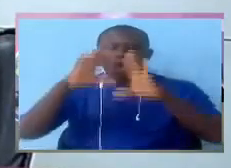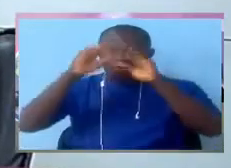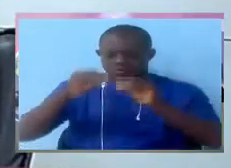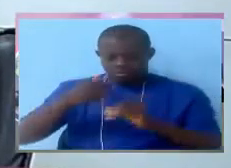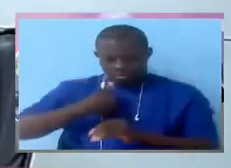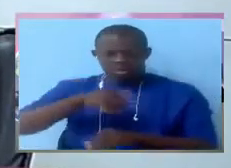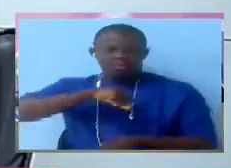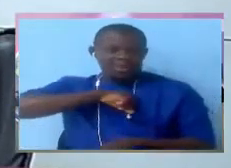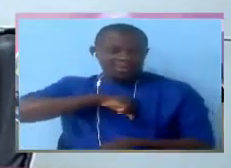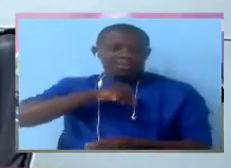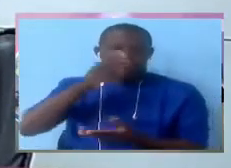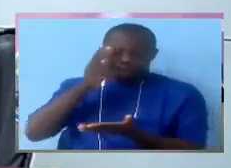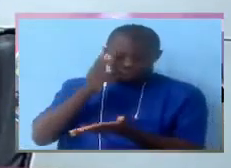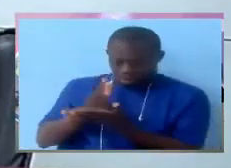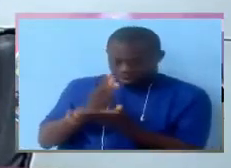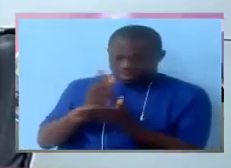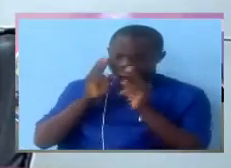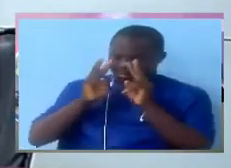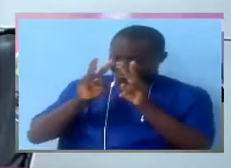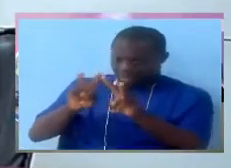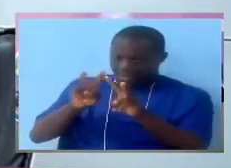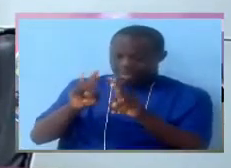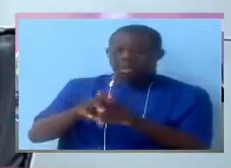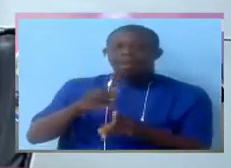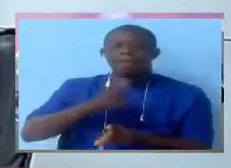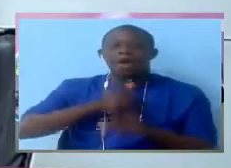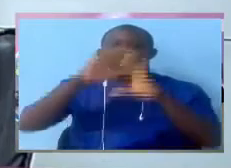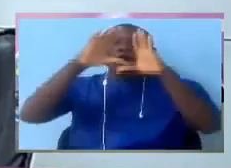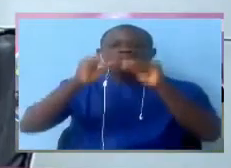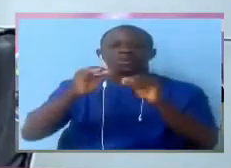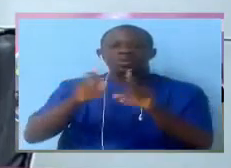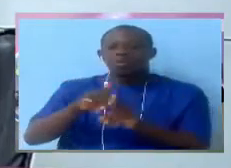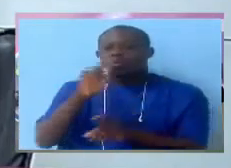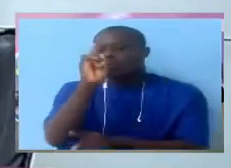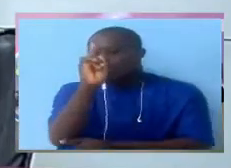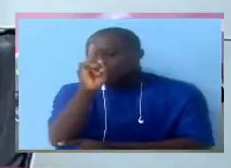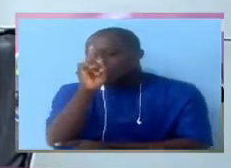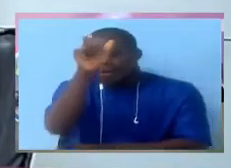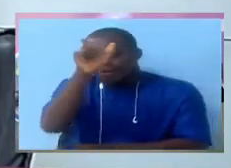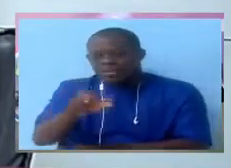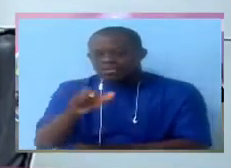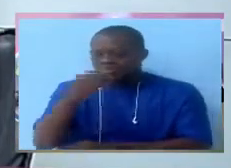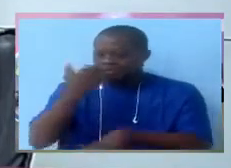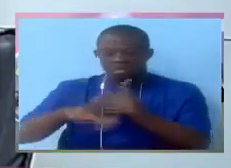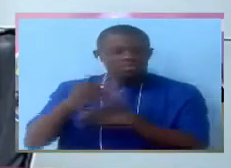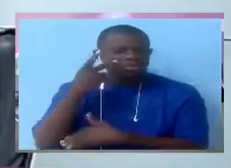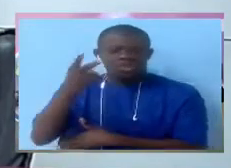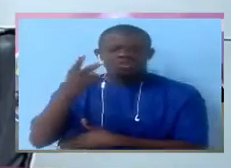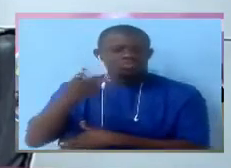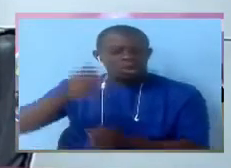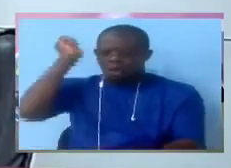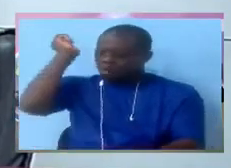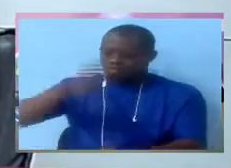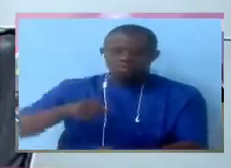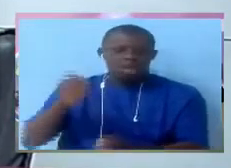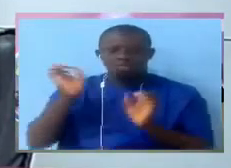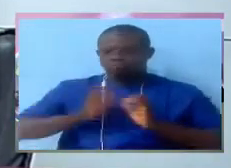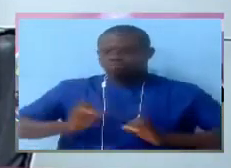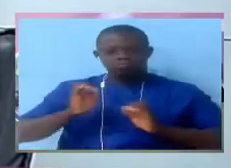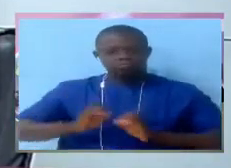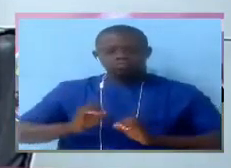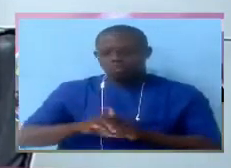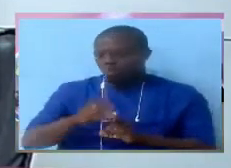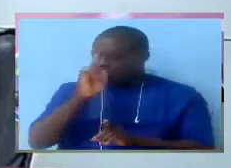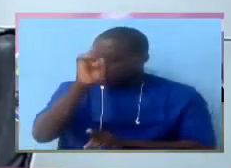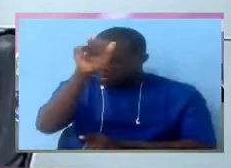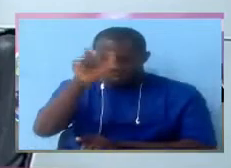I witnessed in the office tuma office mën na né kén rek la musta gis mu door fofu nonu in my office I can say there is only one person that I